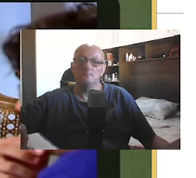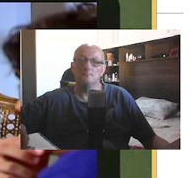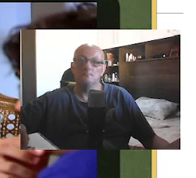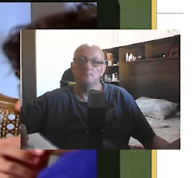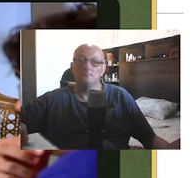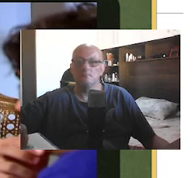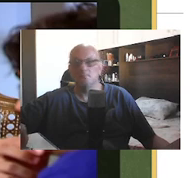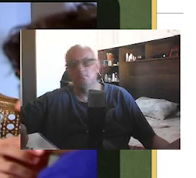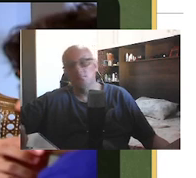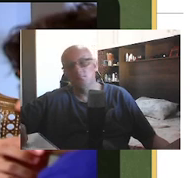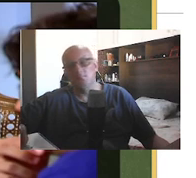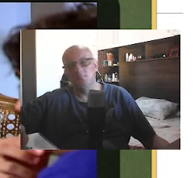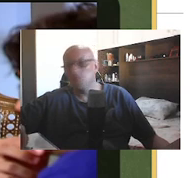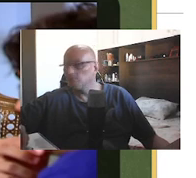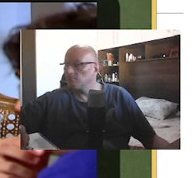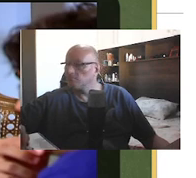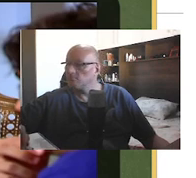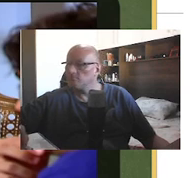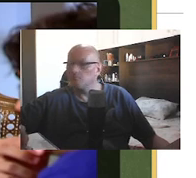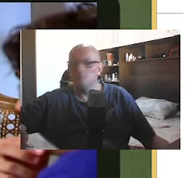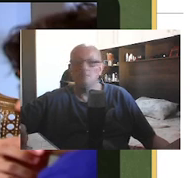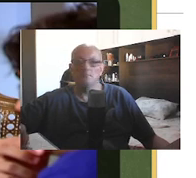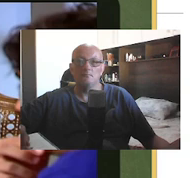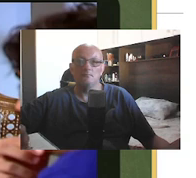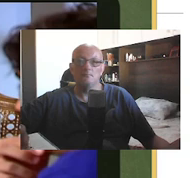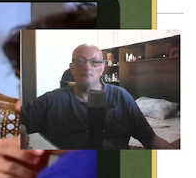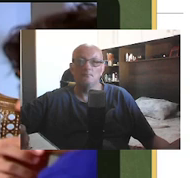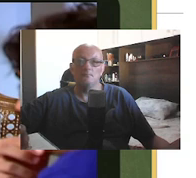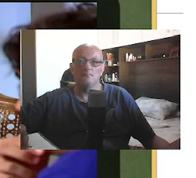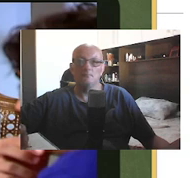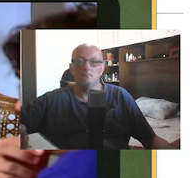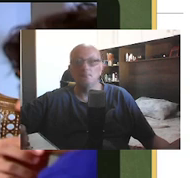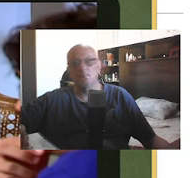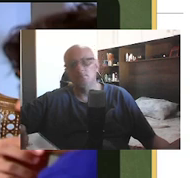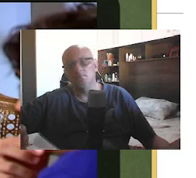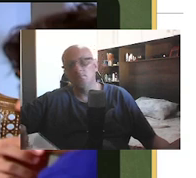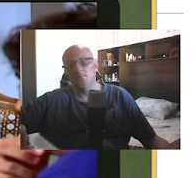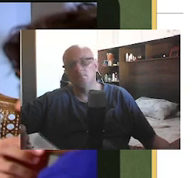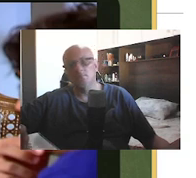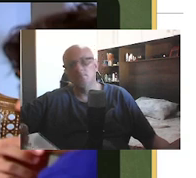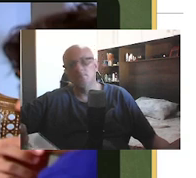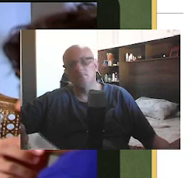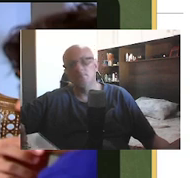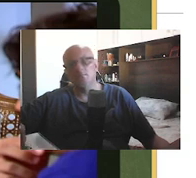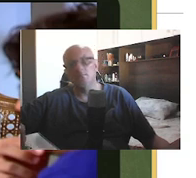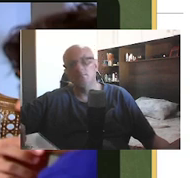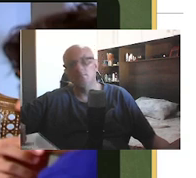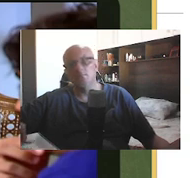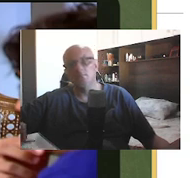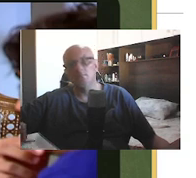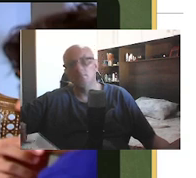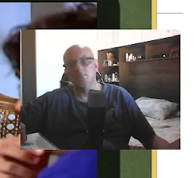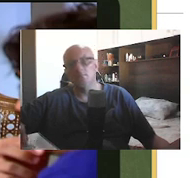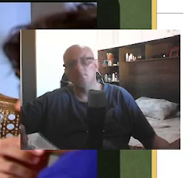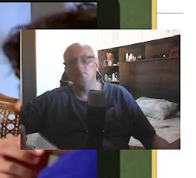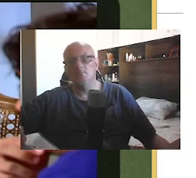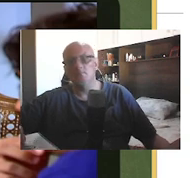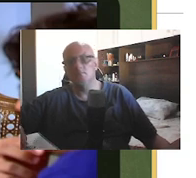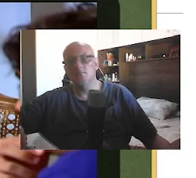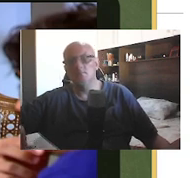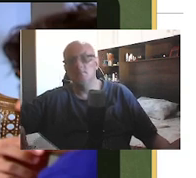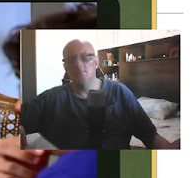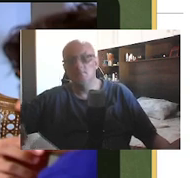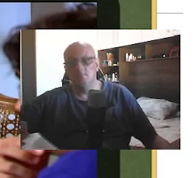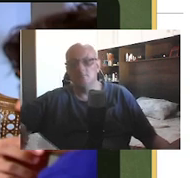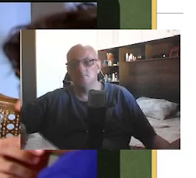girl is and that he wants the information to be provided as quickly as possible. Conta aí. Come on, conta